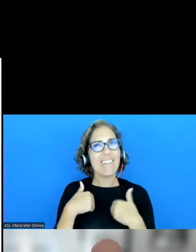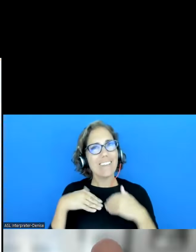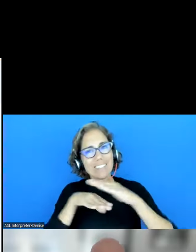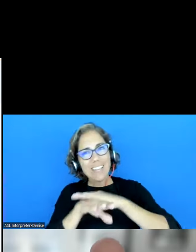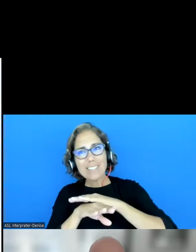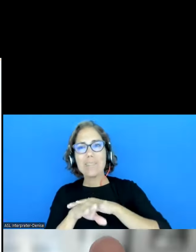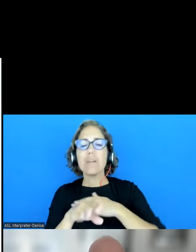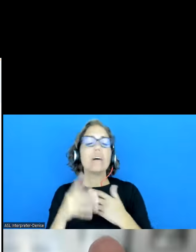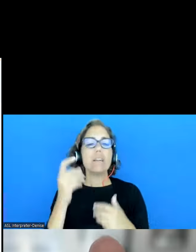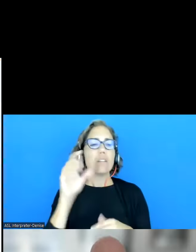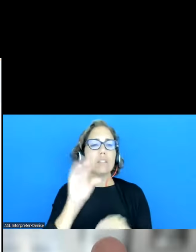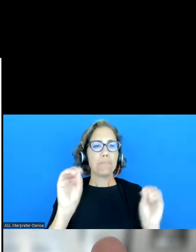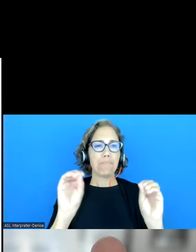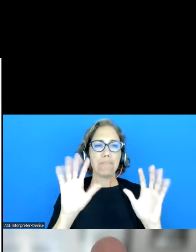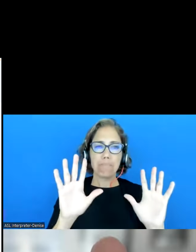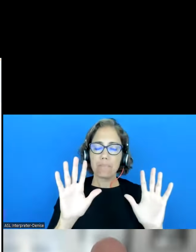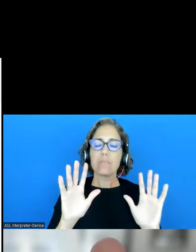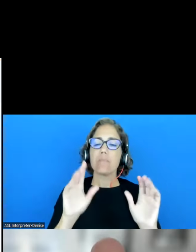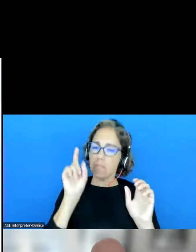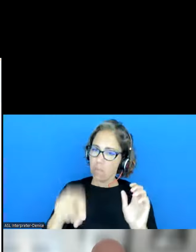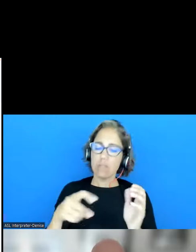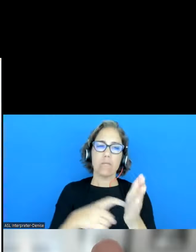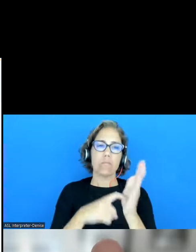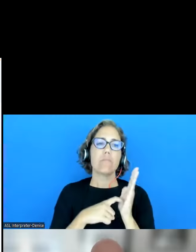become a requirement within the organization.